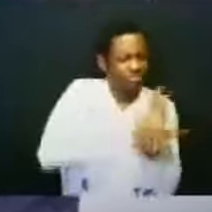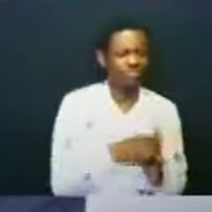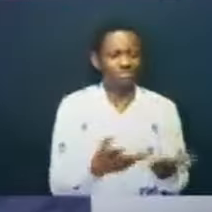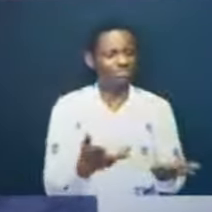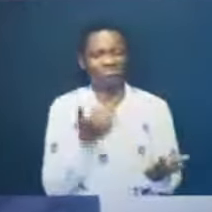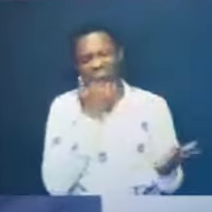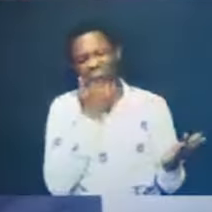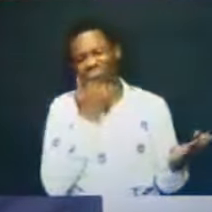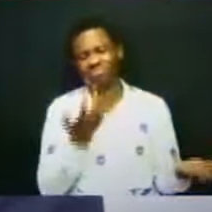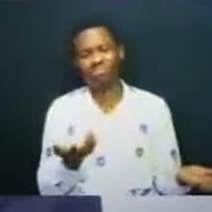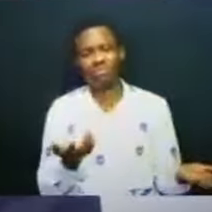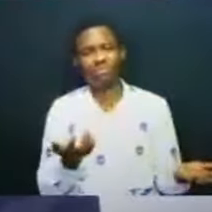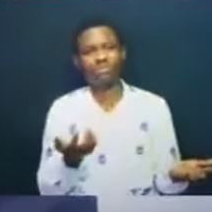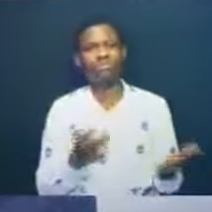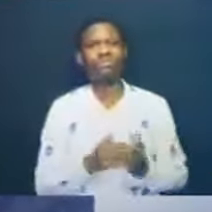die.